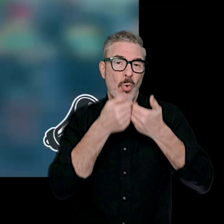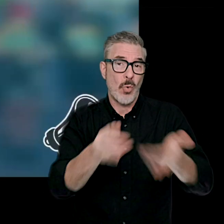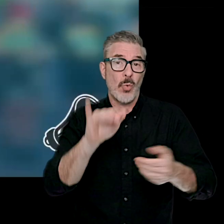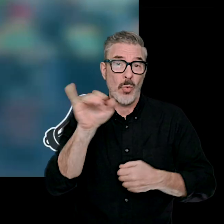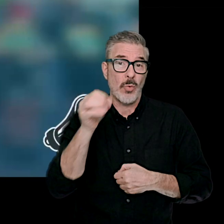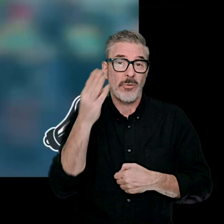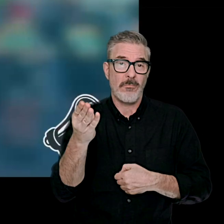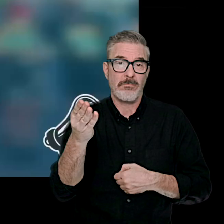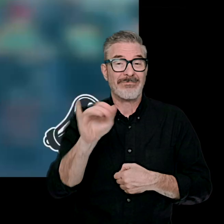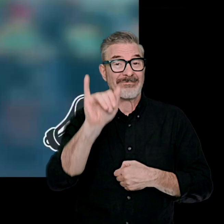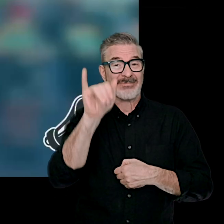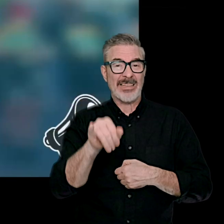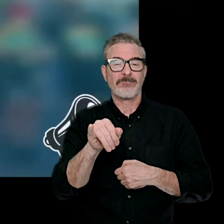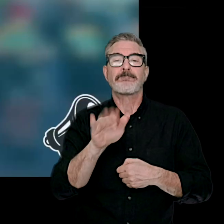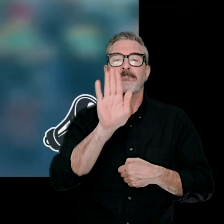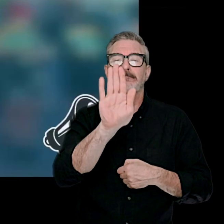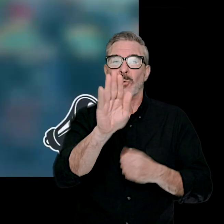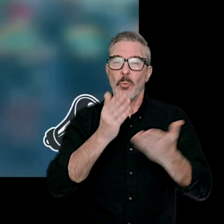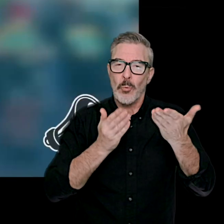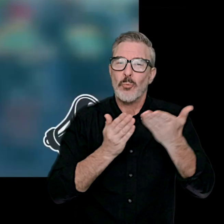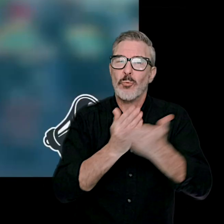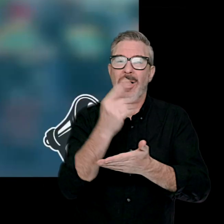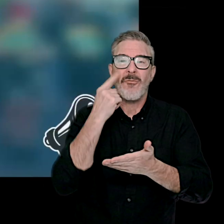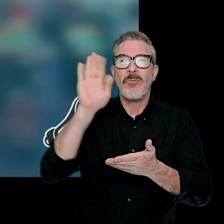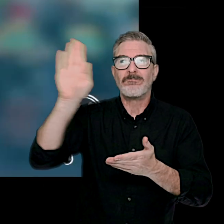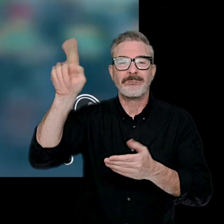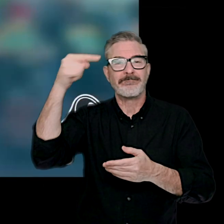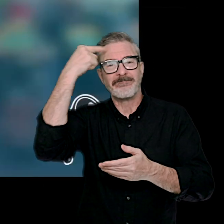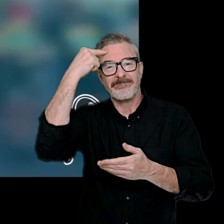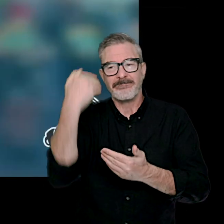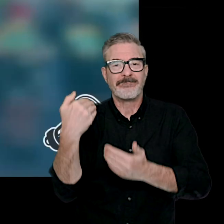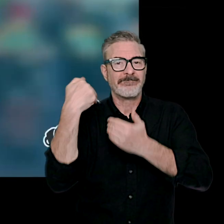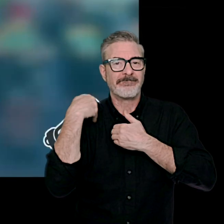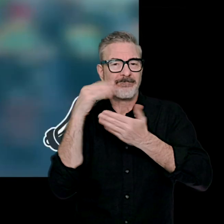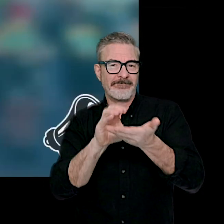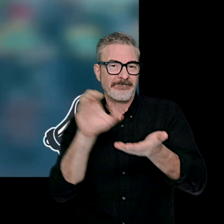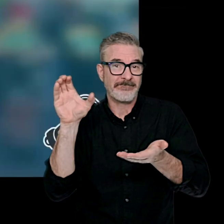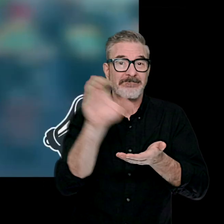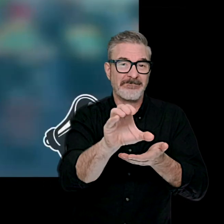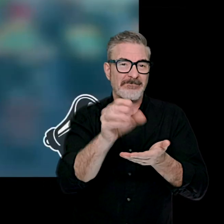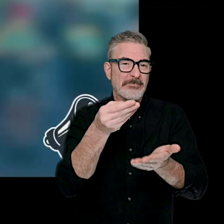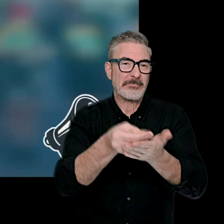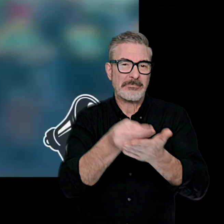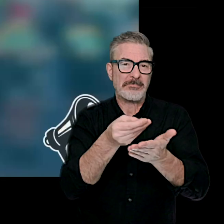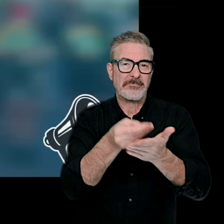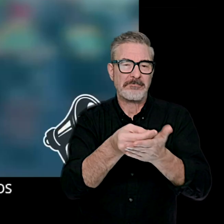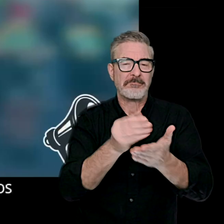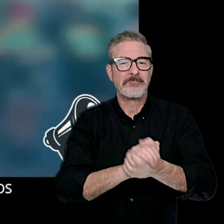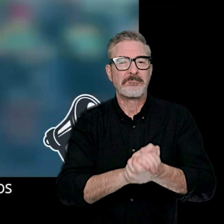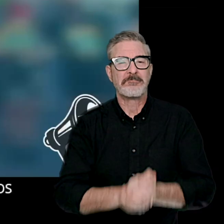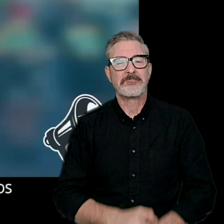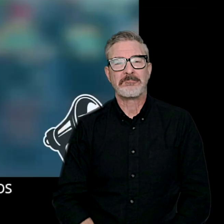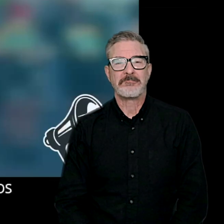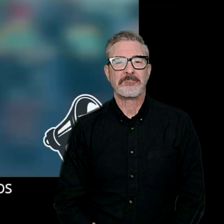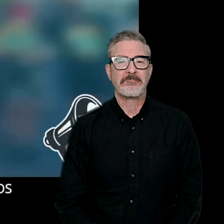years, you would take the $500 times 2 weeks equals $1,000. And that